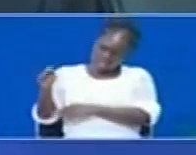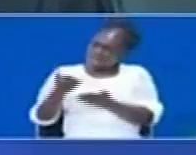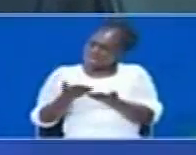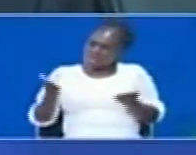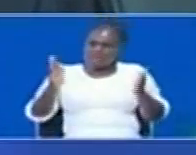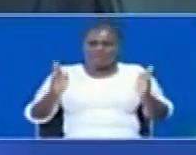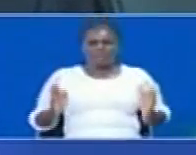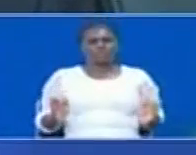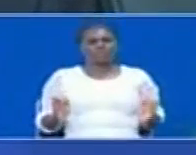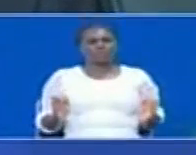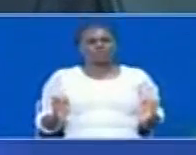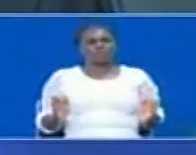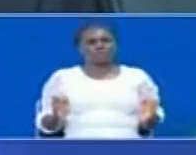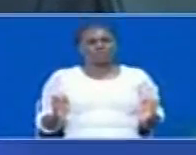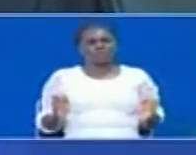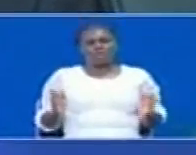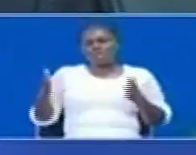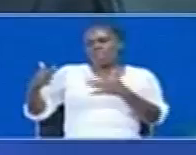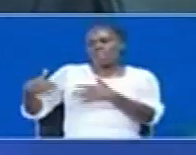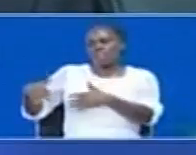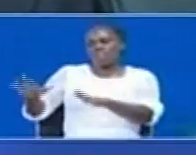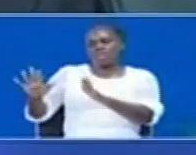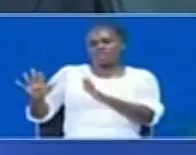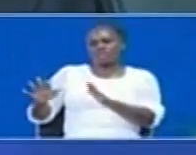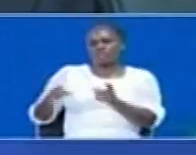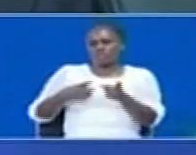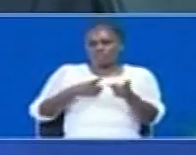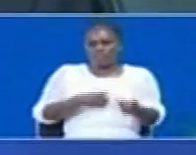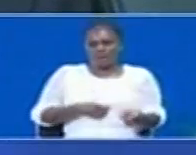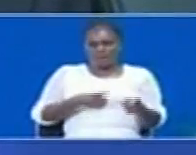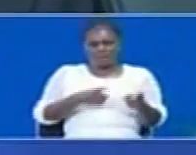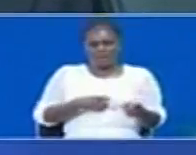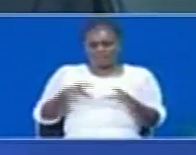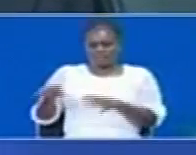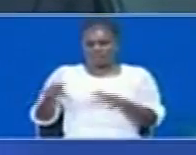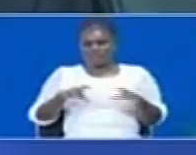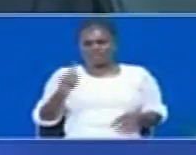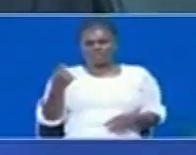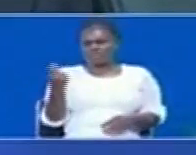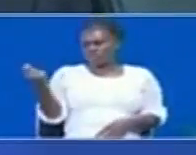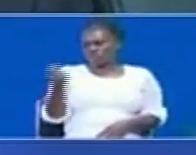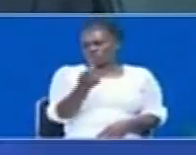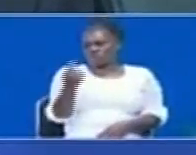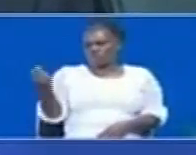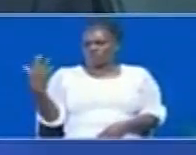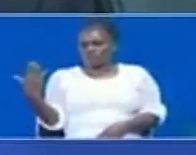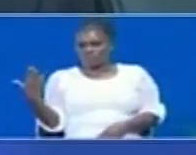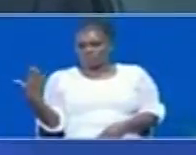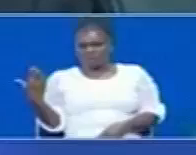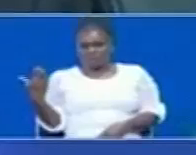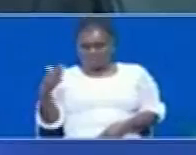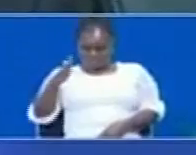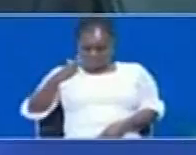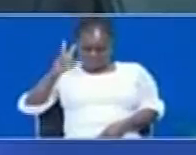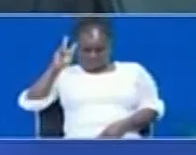anybody to move away from trivializing the suffering of Kenyans to petty issues, which in my